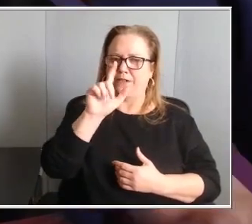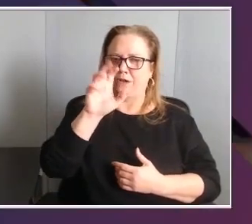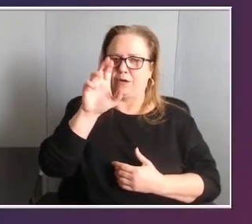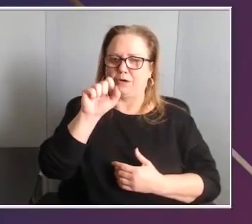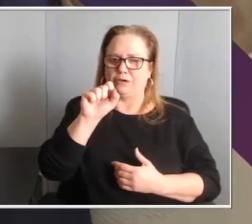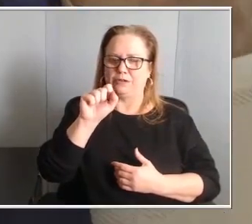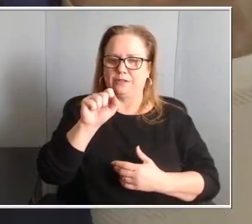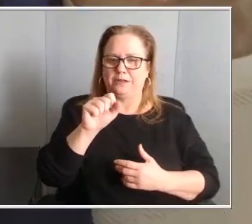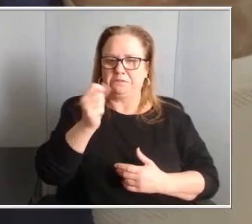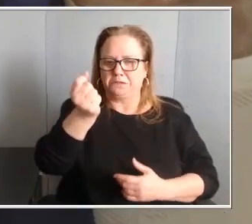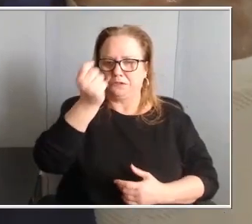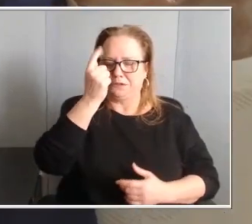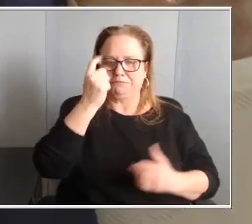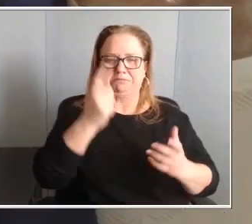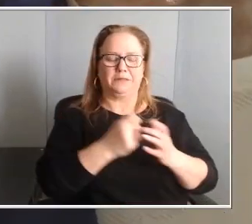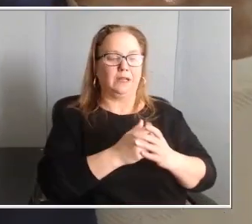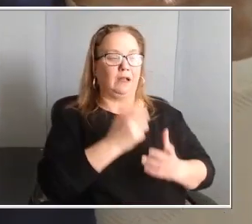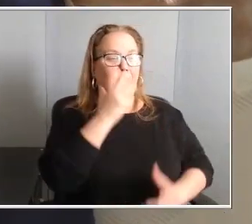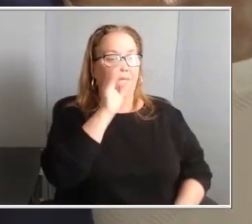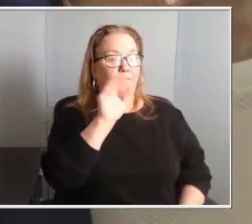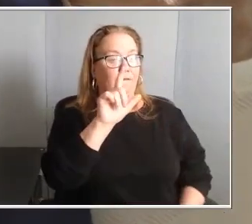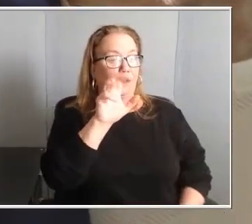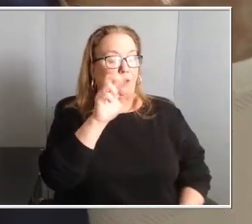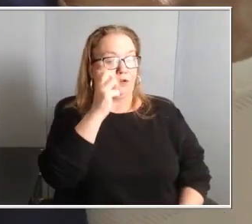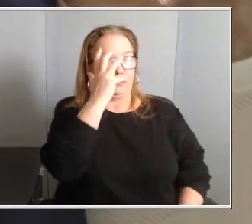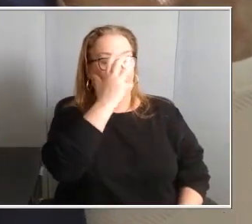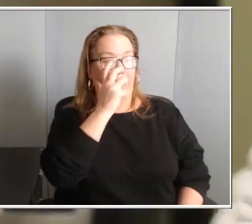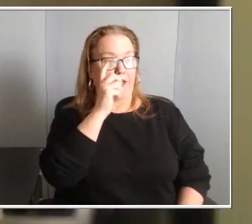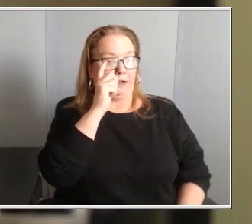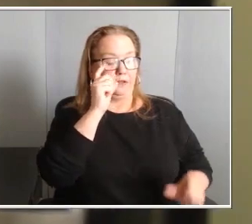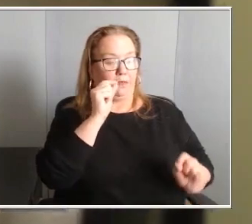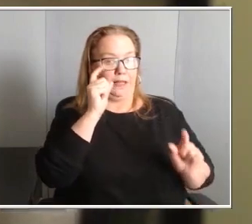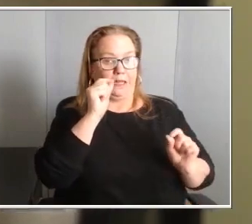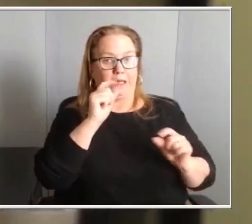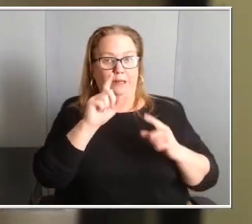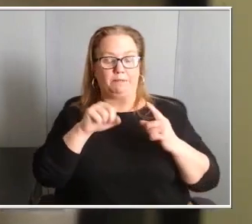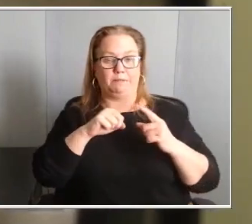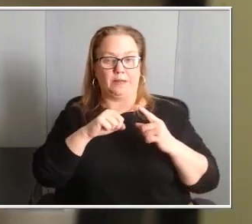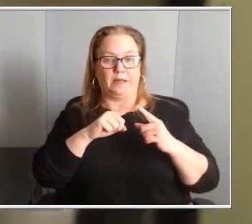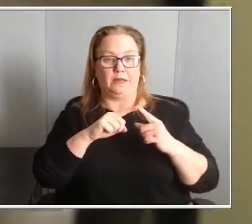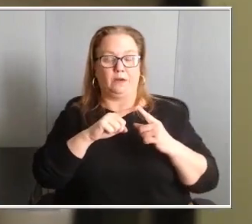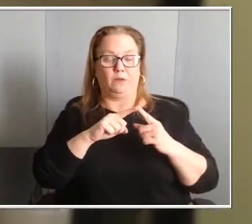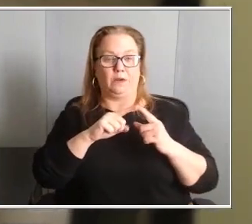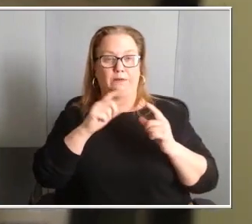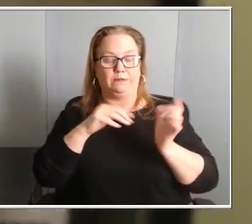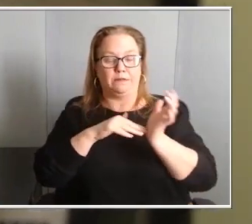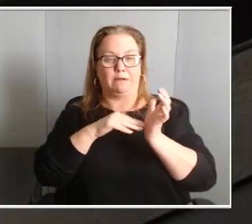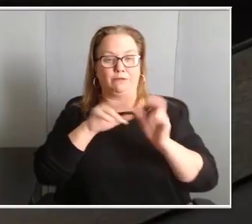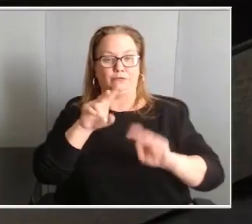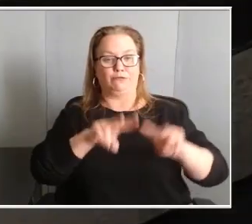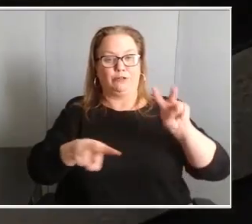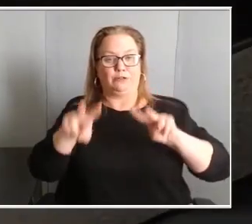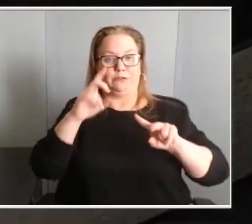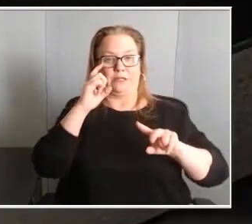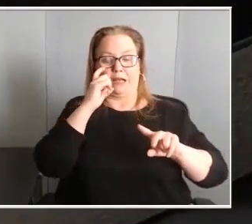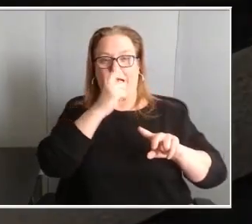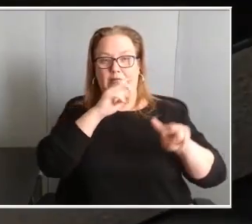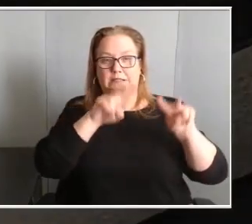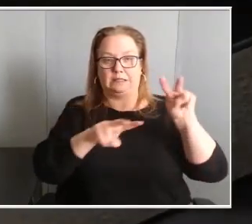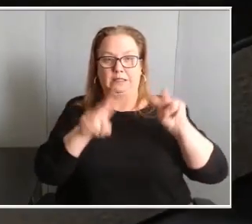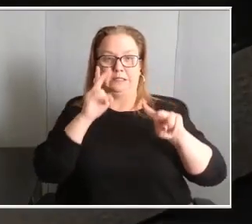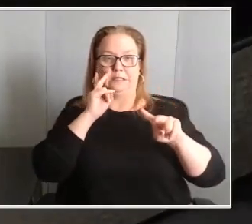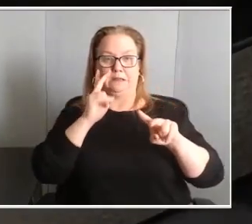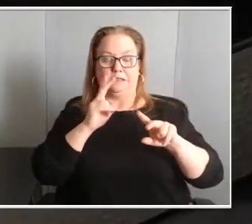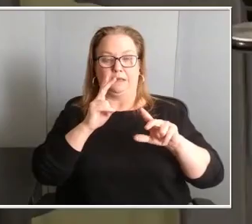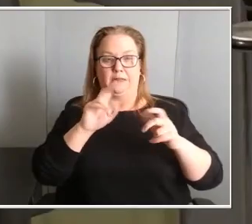everybody gets them. Floaters may be something you get and just blink away, but when Pat's ophthalmologist looked into his eyes, he saw something